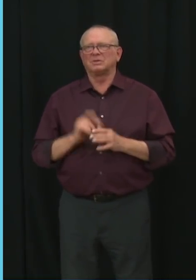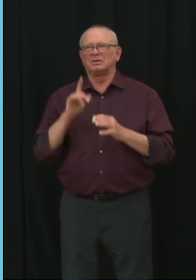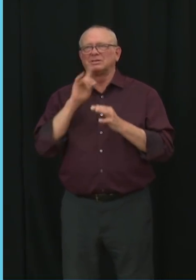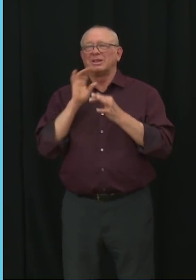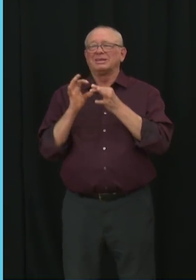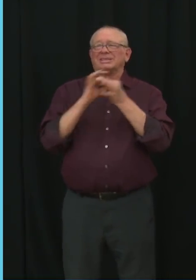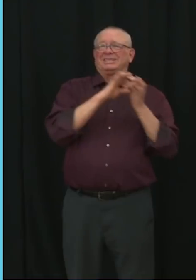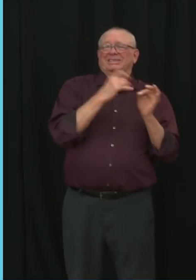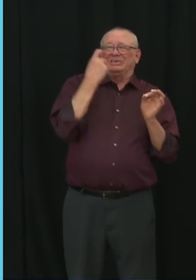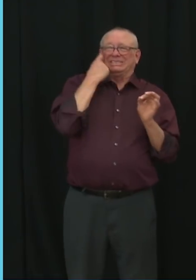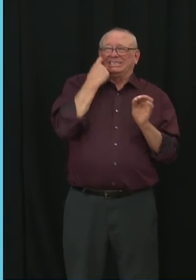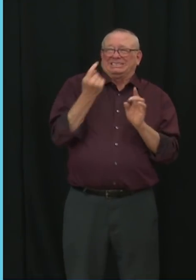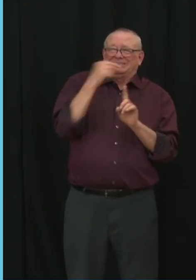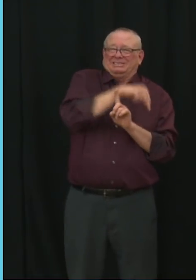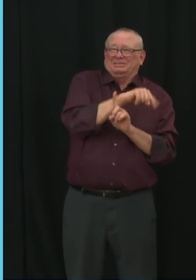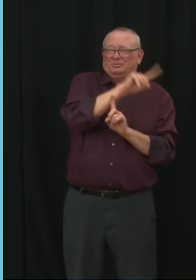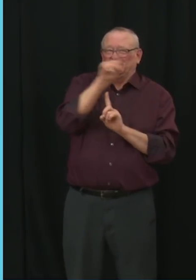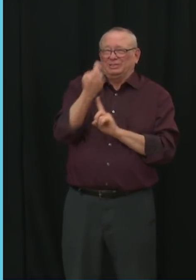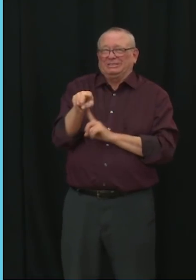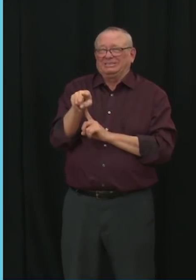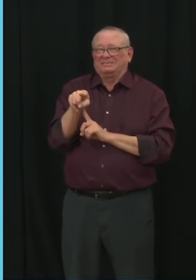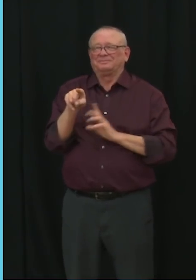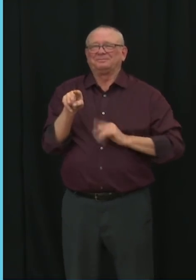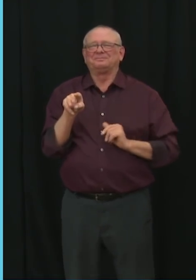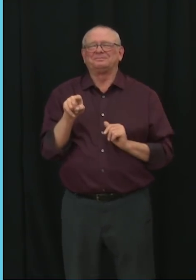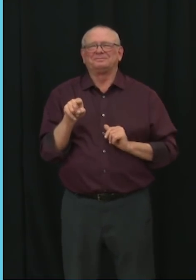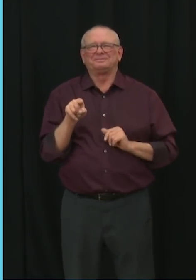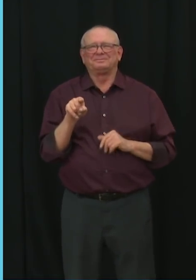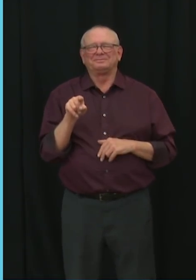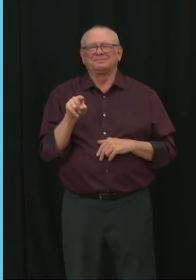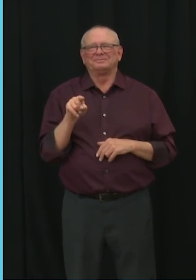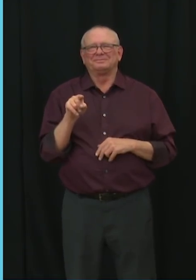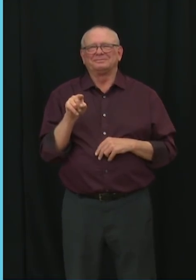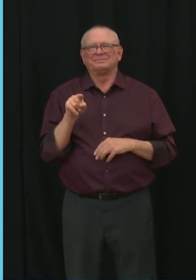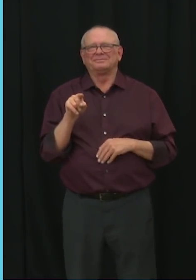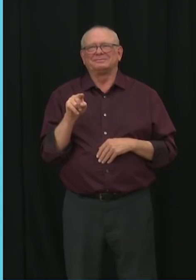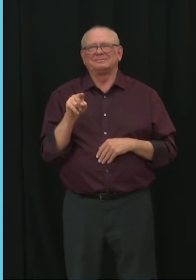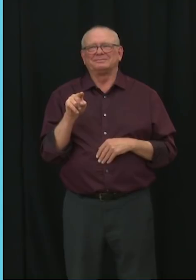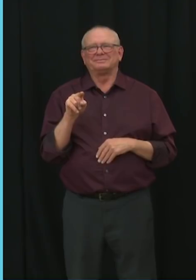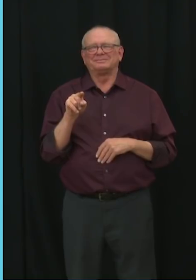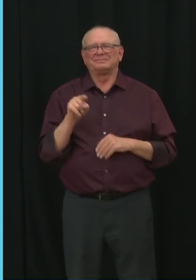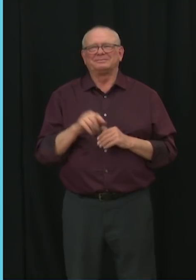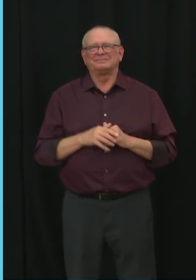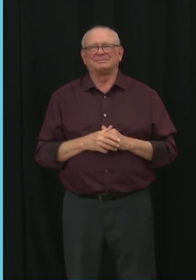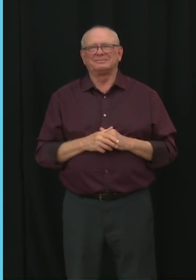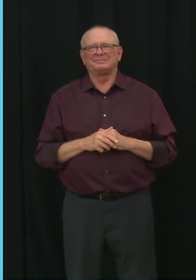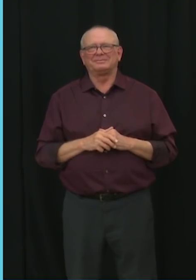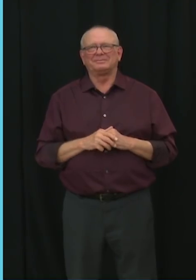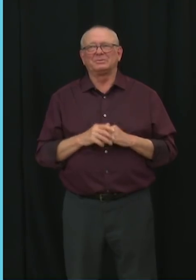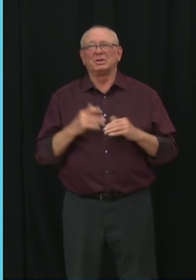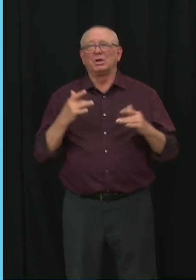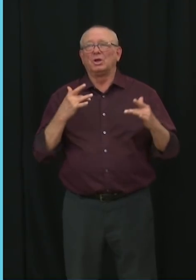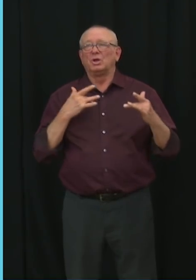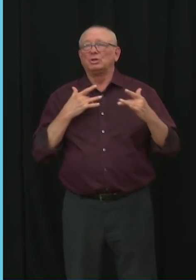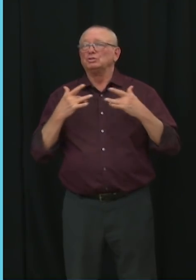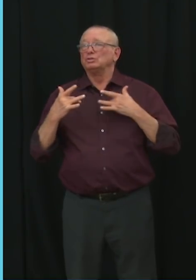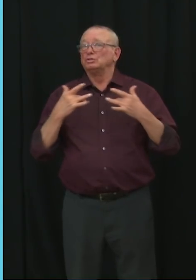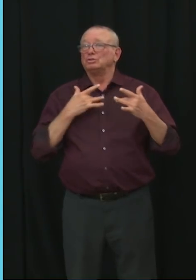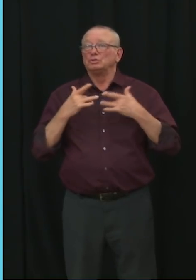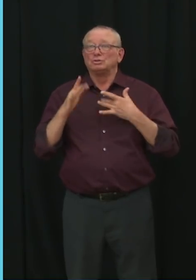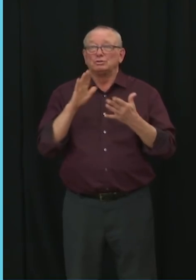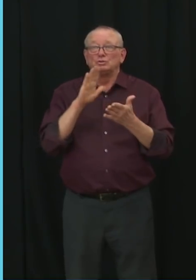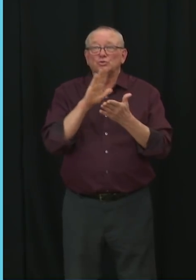had. There is a lot of concern about the decision to lift masking in schools. A number